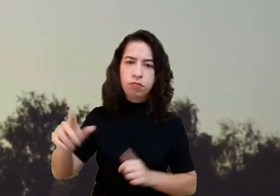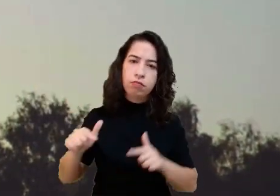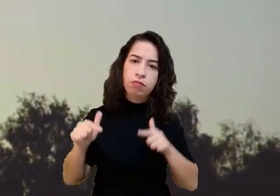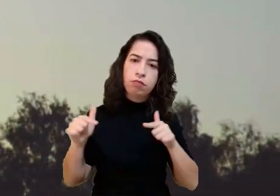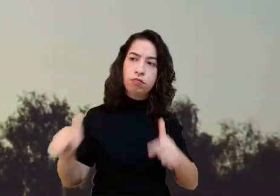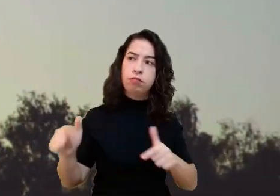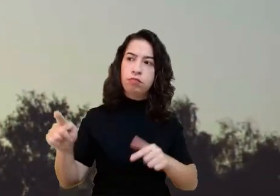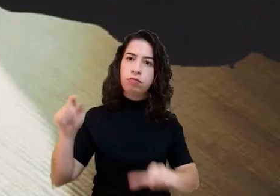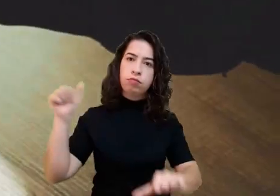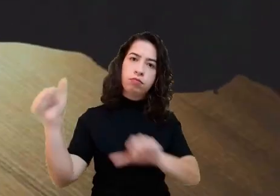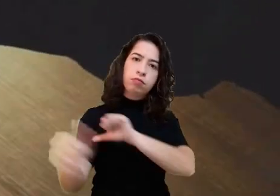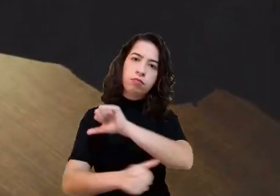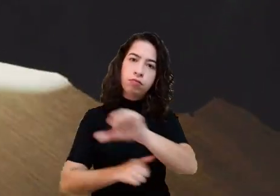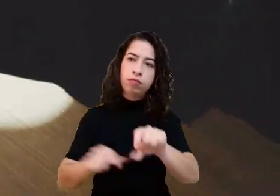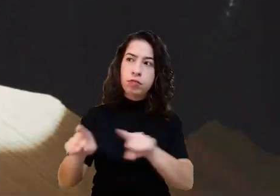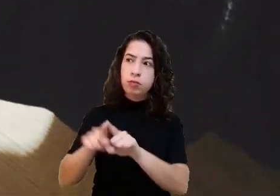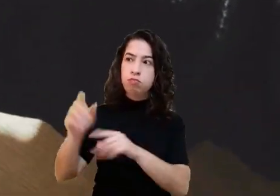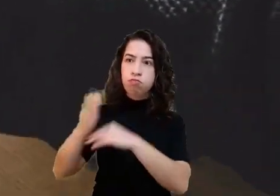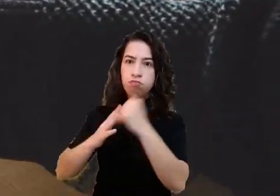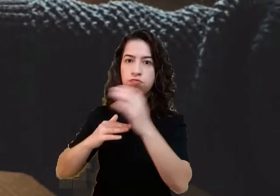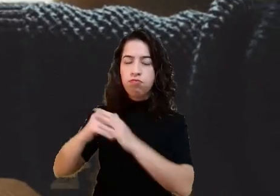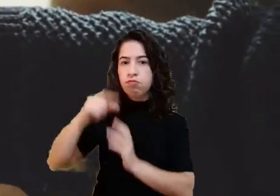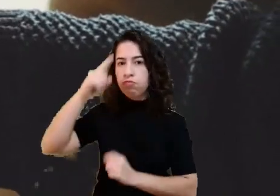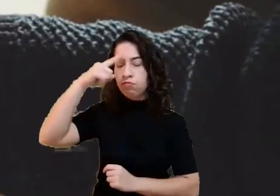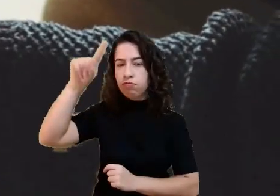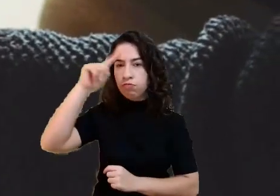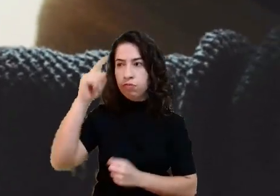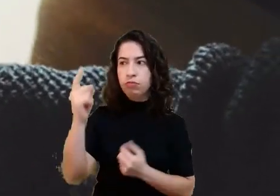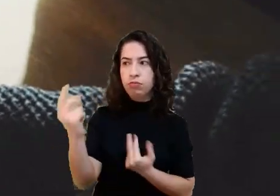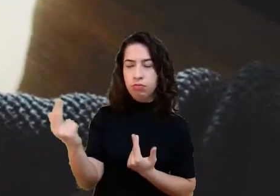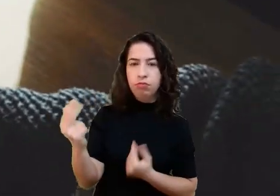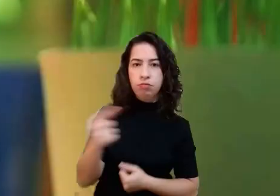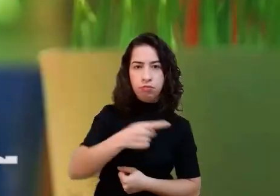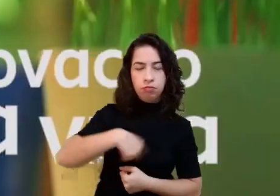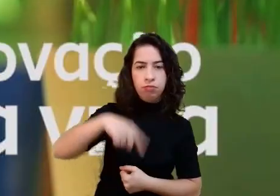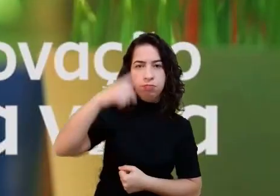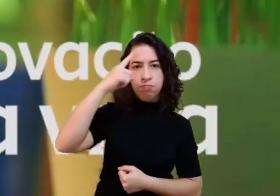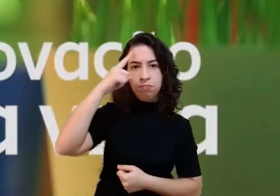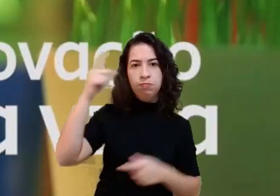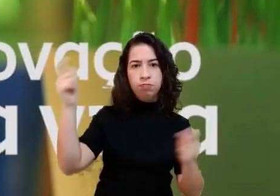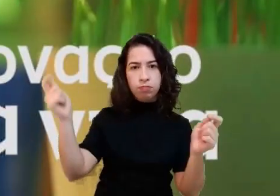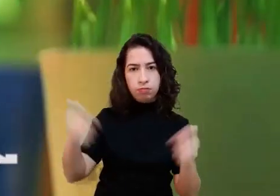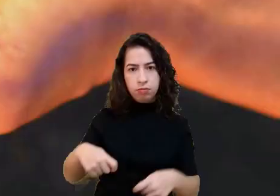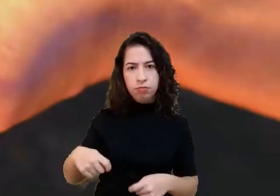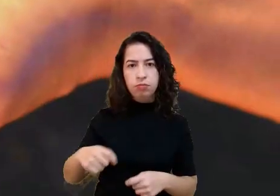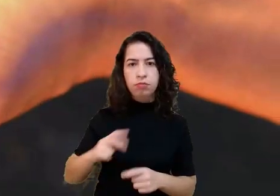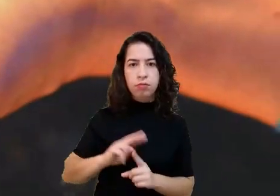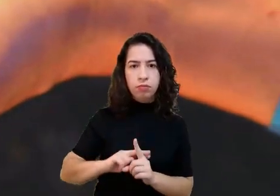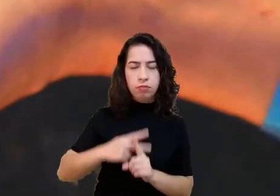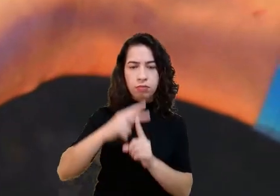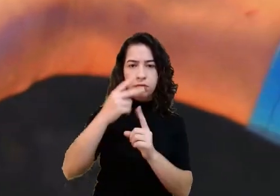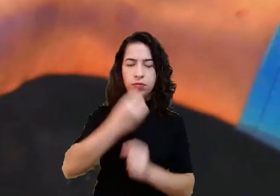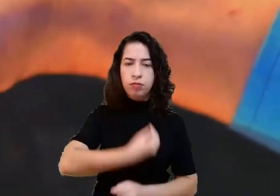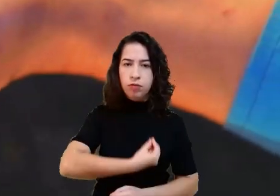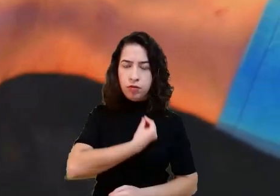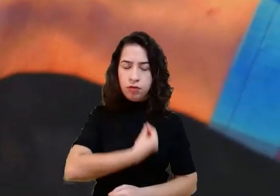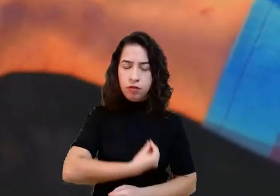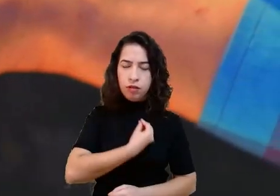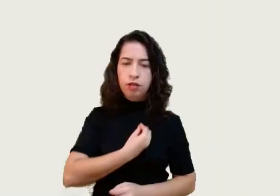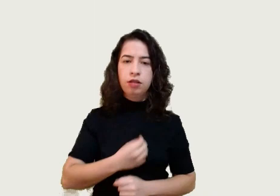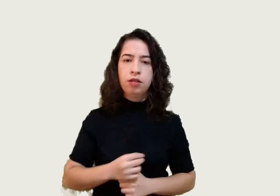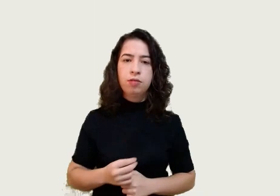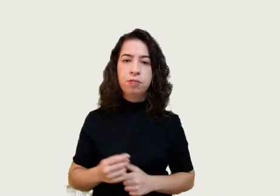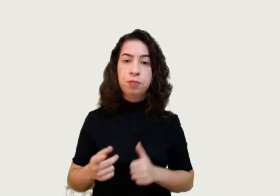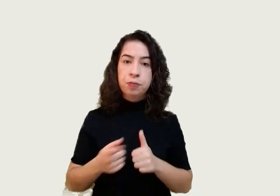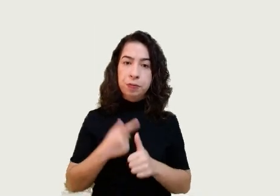to transform and have the creative talent that, together with us, they believe in the capacity of renew life based